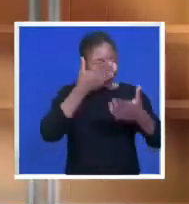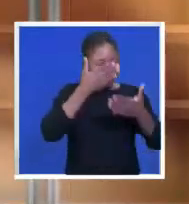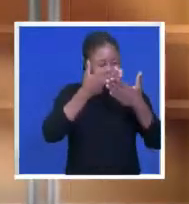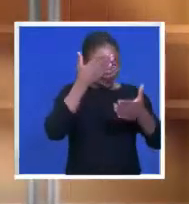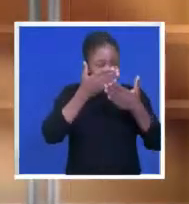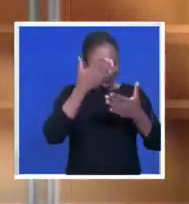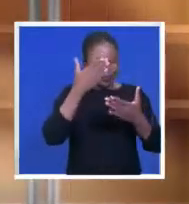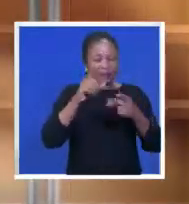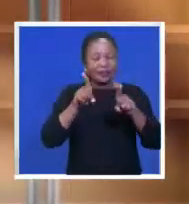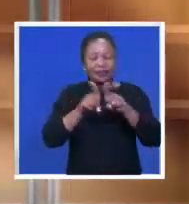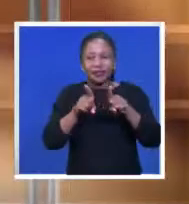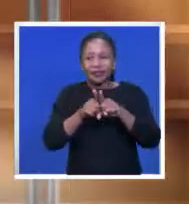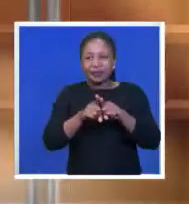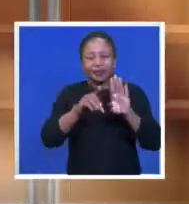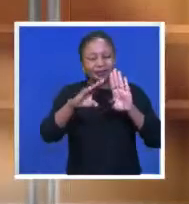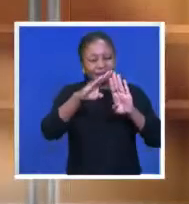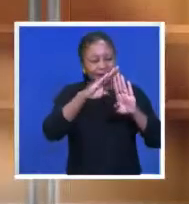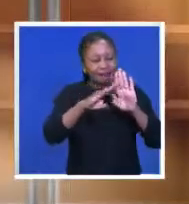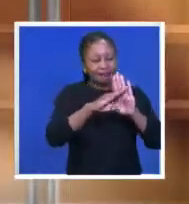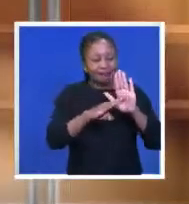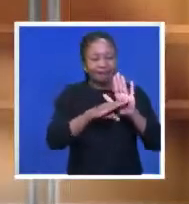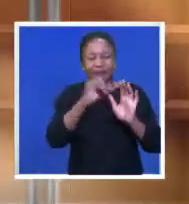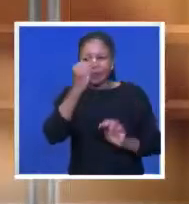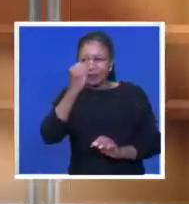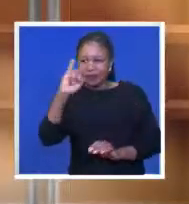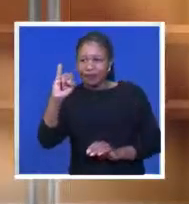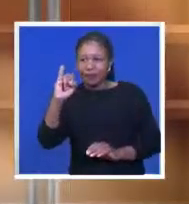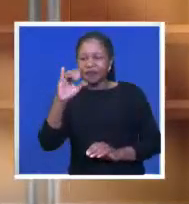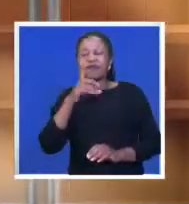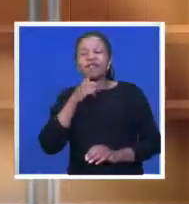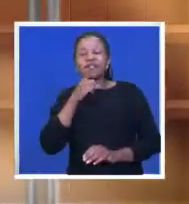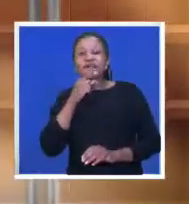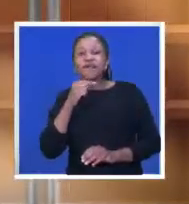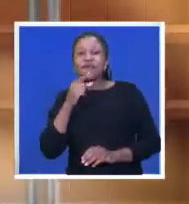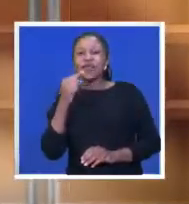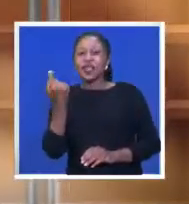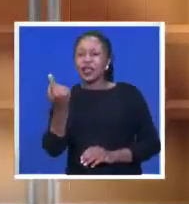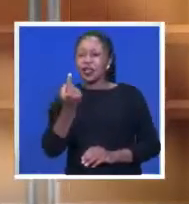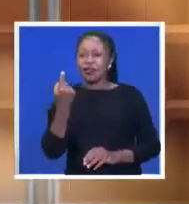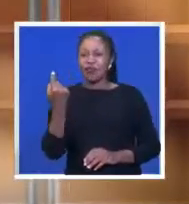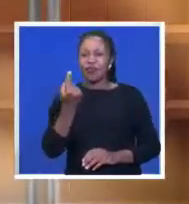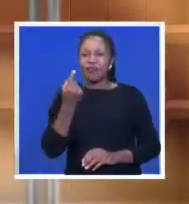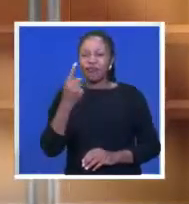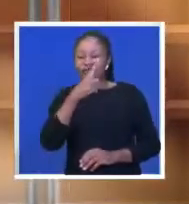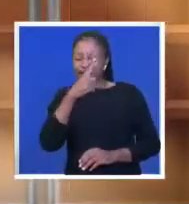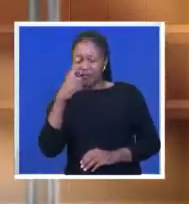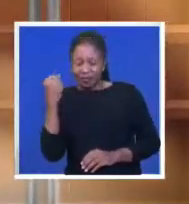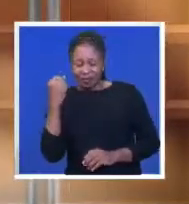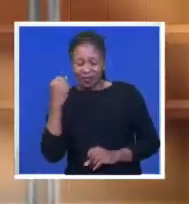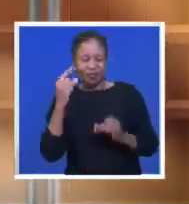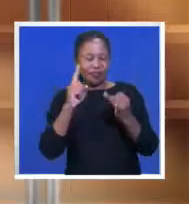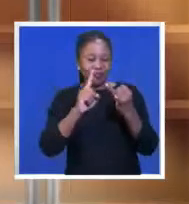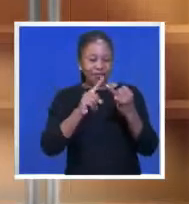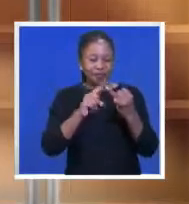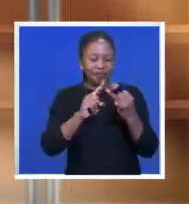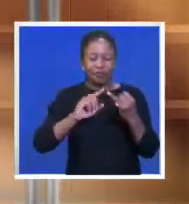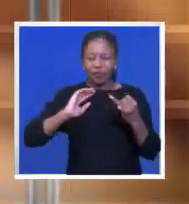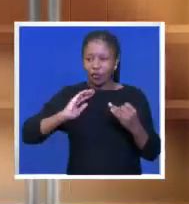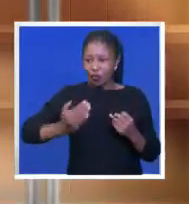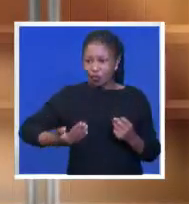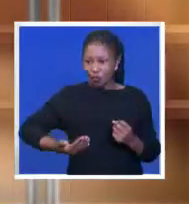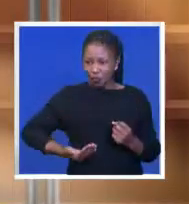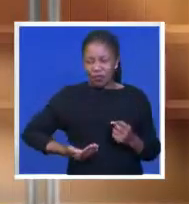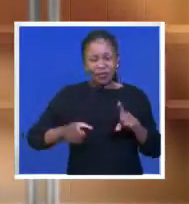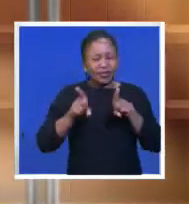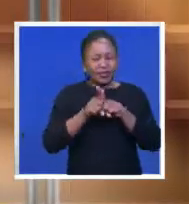man that God created, and also name the first woman that God created. Secondly, the learner